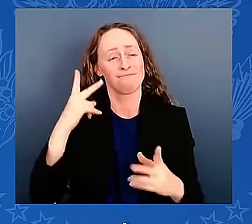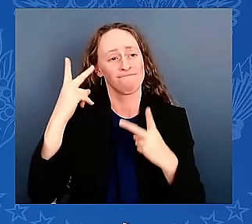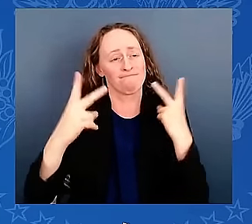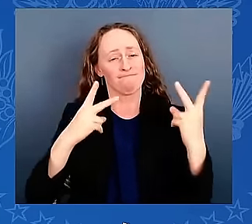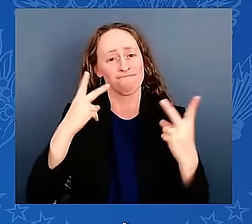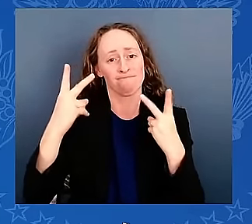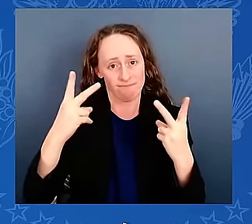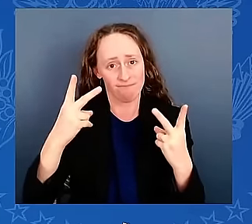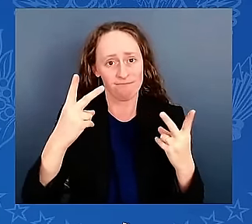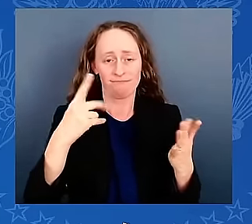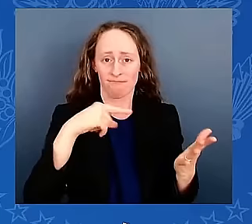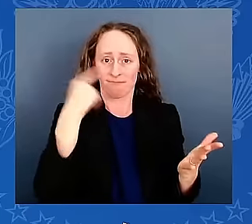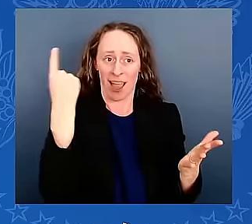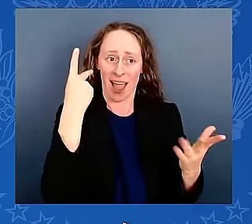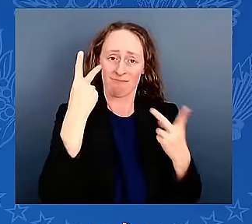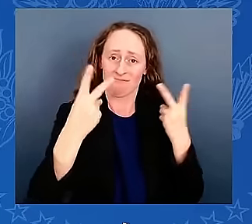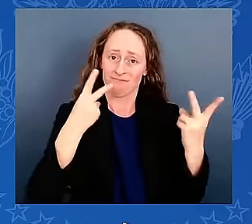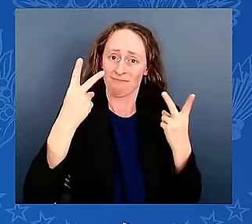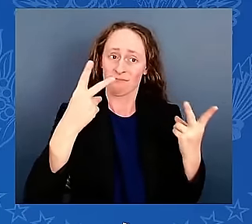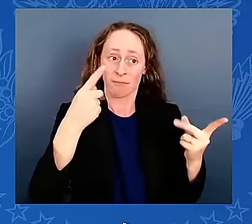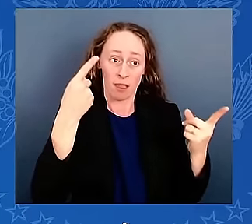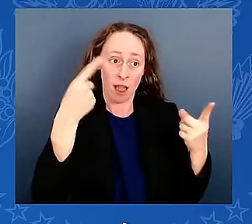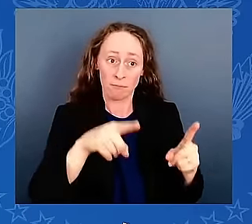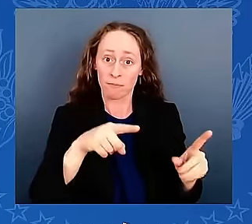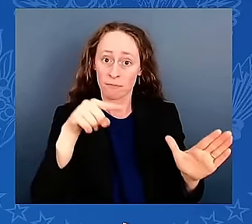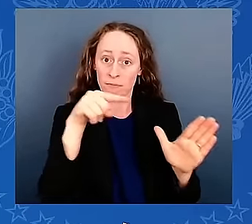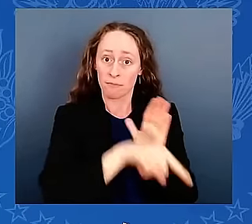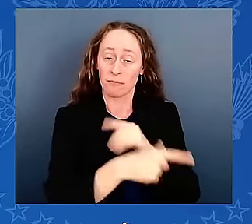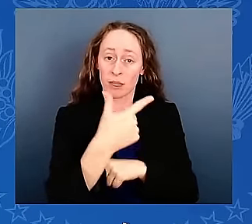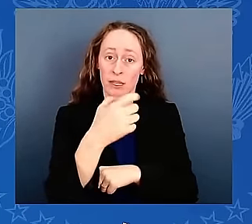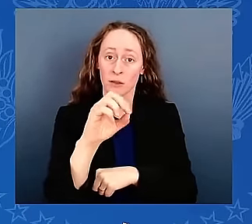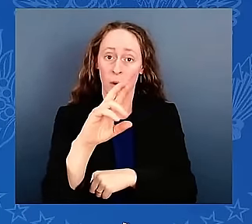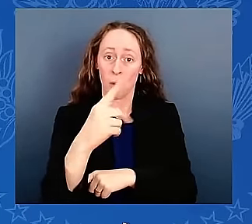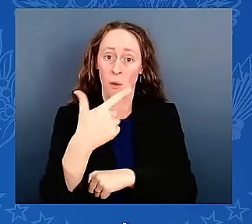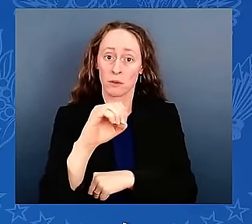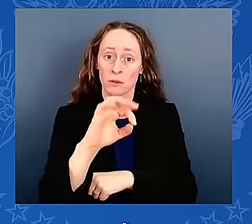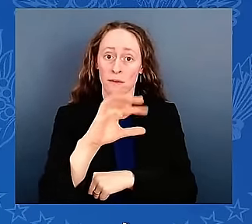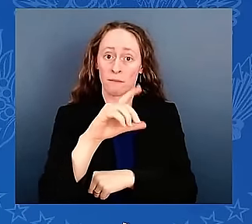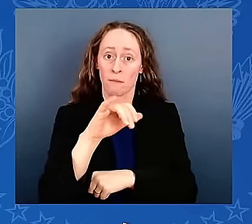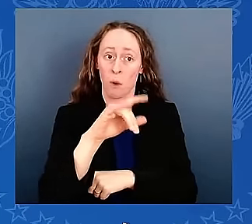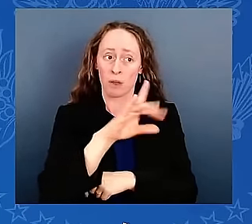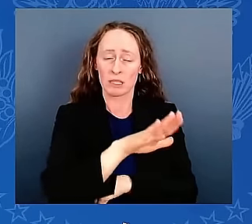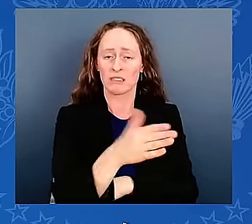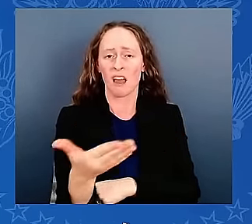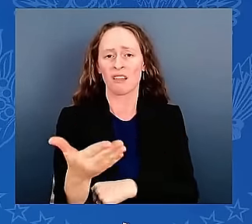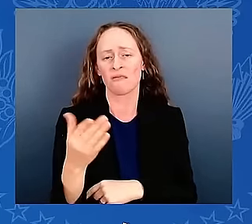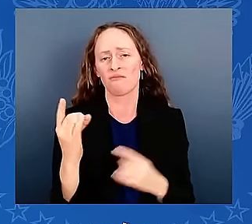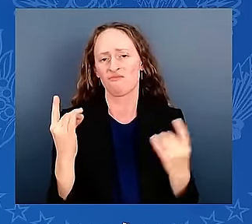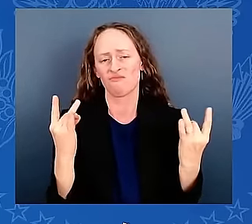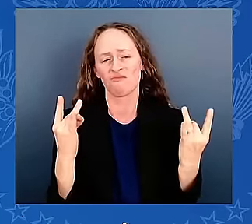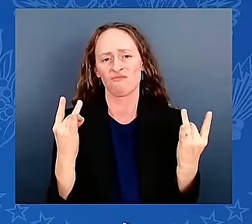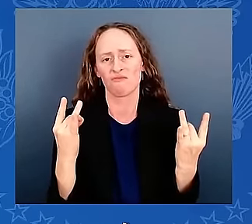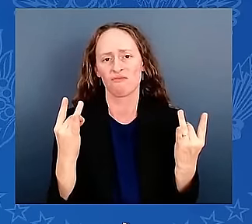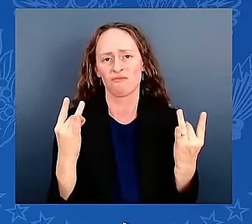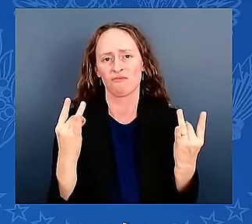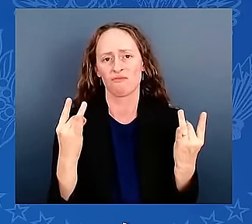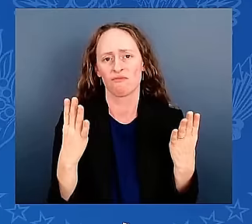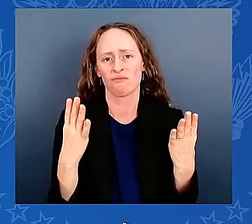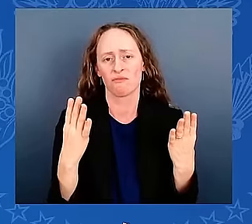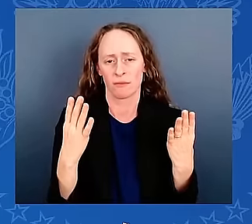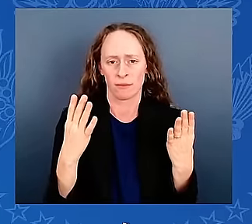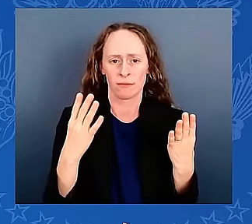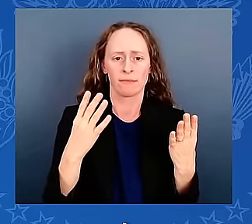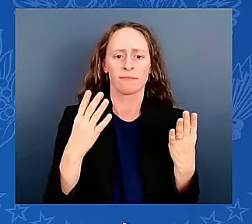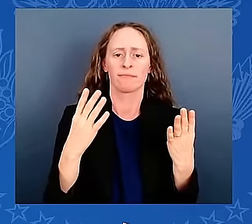a tragedy that is all too familiar to the countless others that have